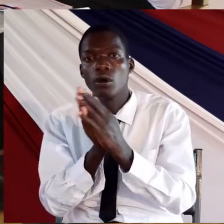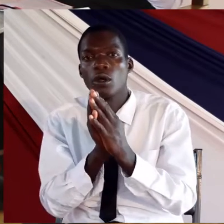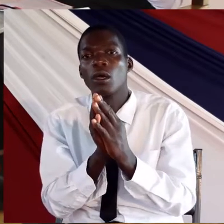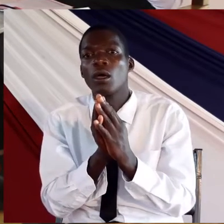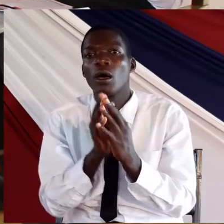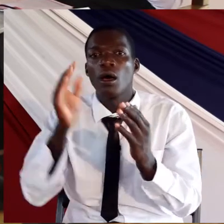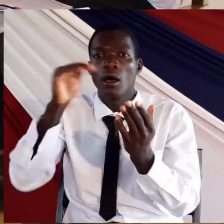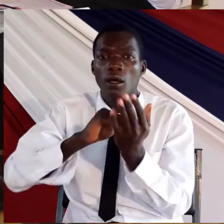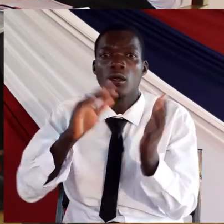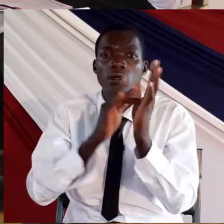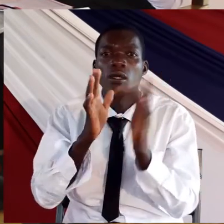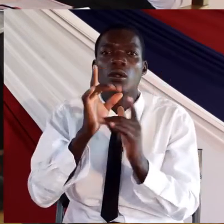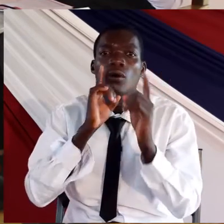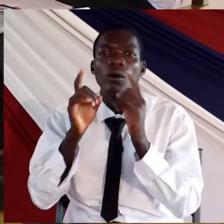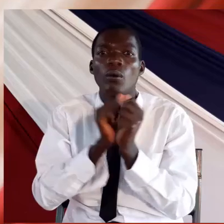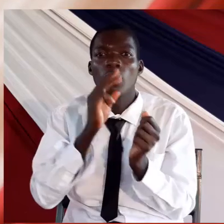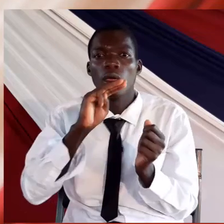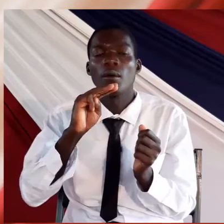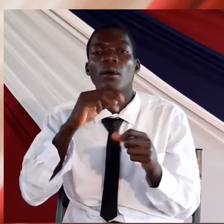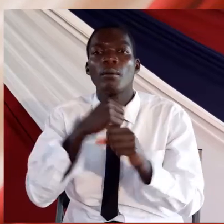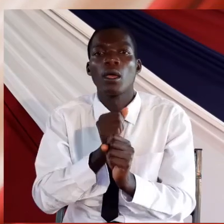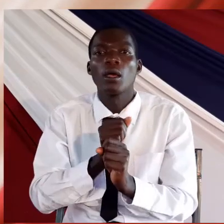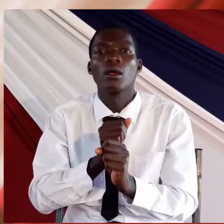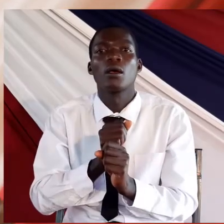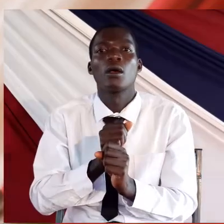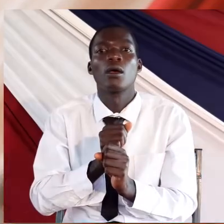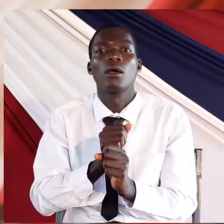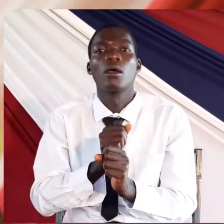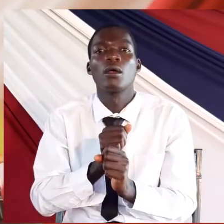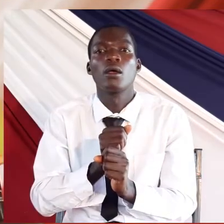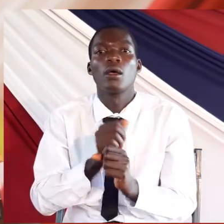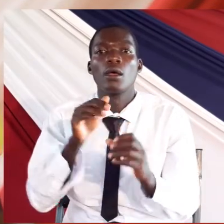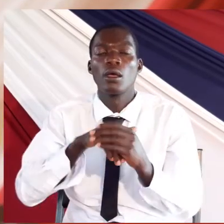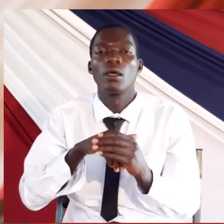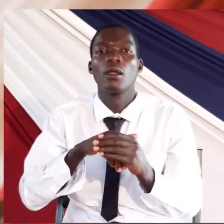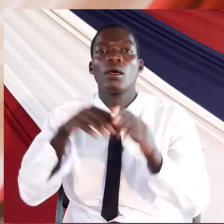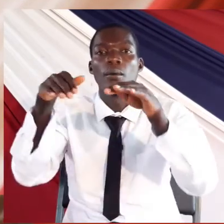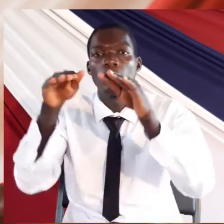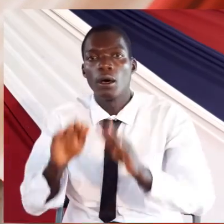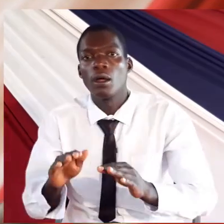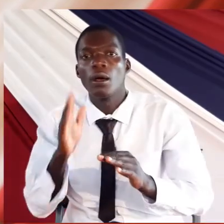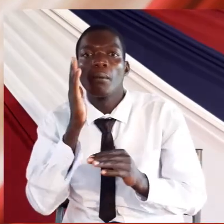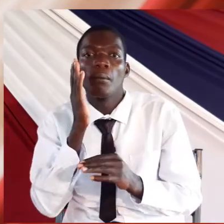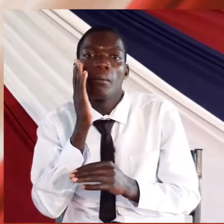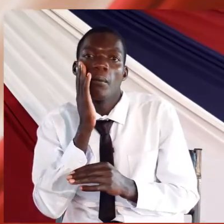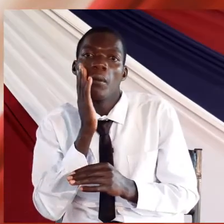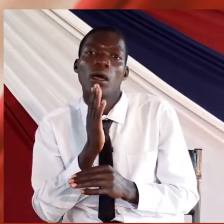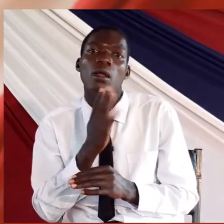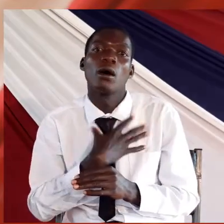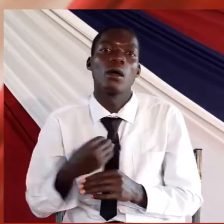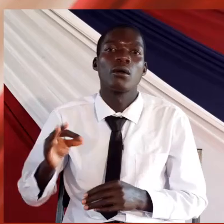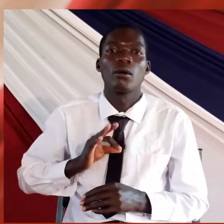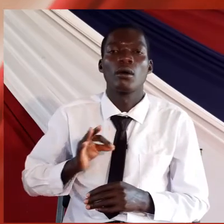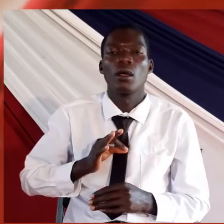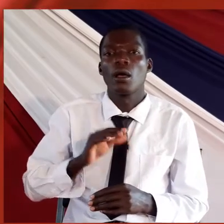again, Jesus talking to them, he makes mention of marriage, male and Amen. Female. Mm-hmm.